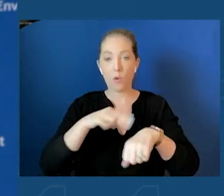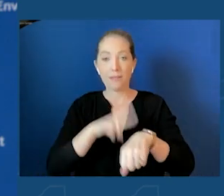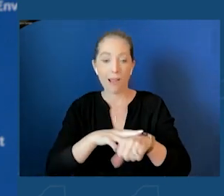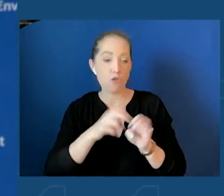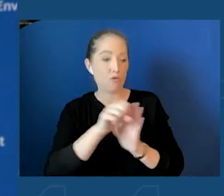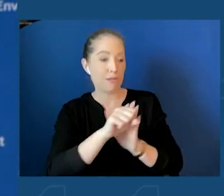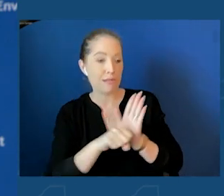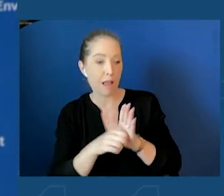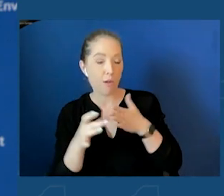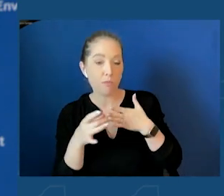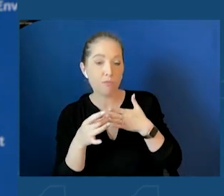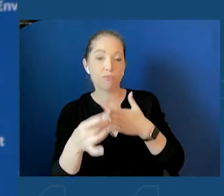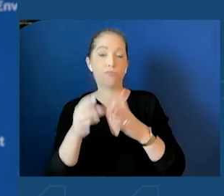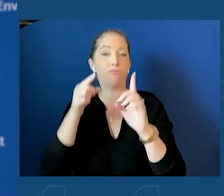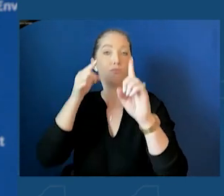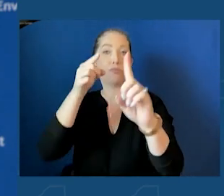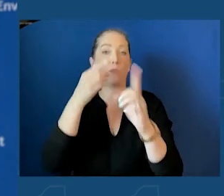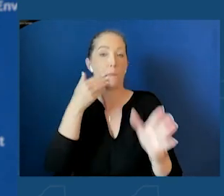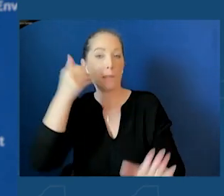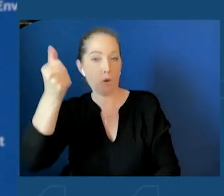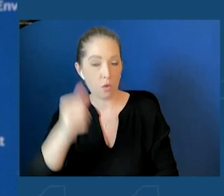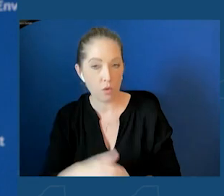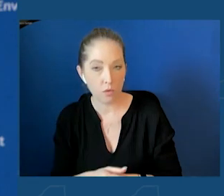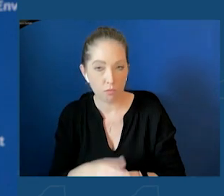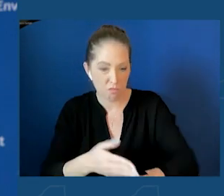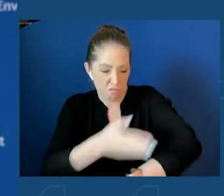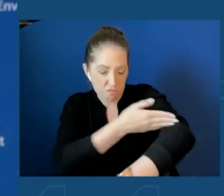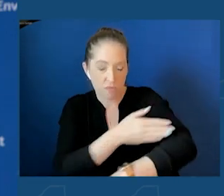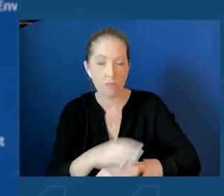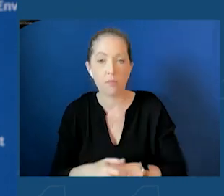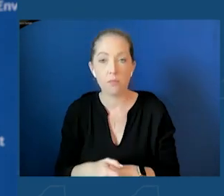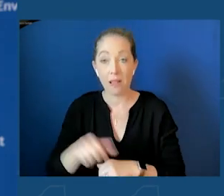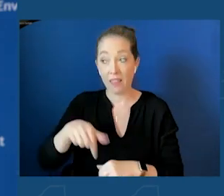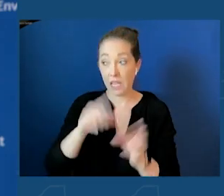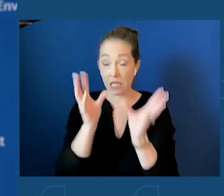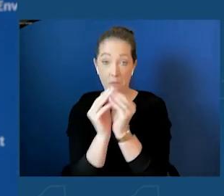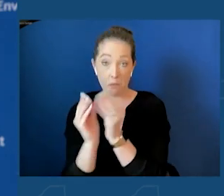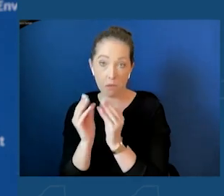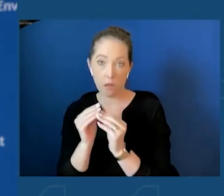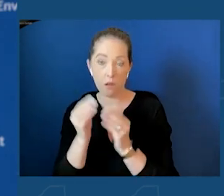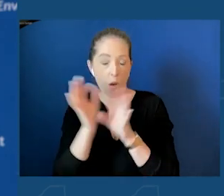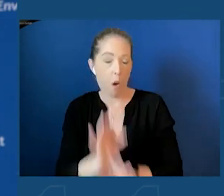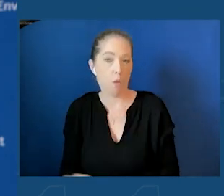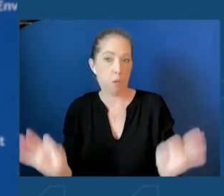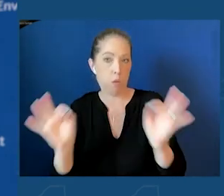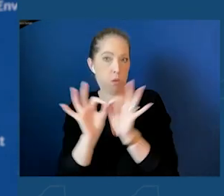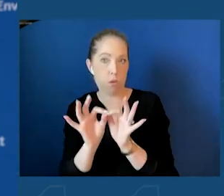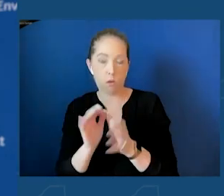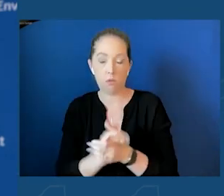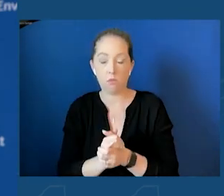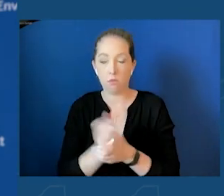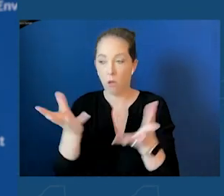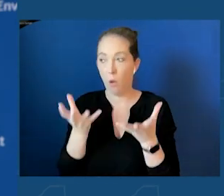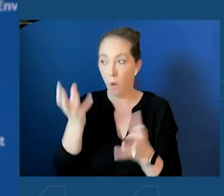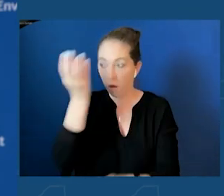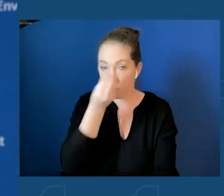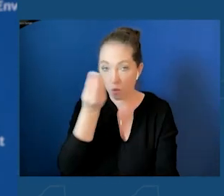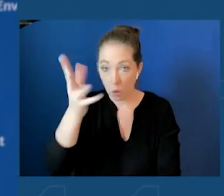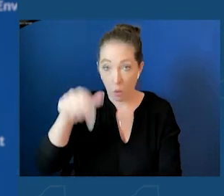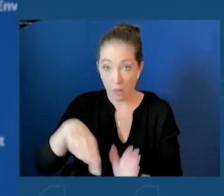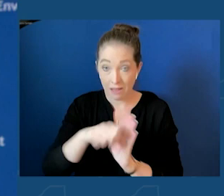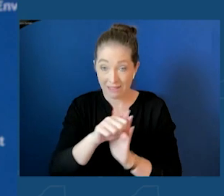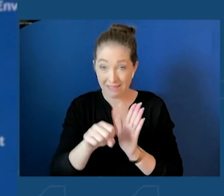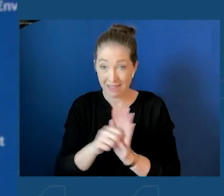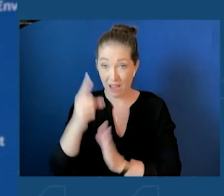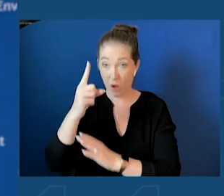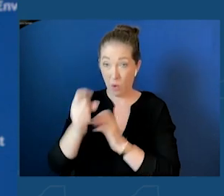our children. So these sessions are pivotal. They're critically important. And I want to say that we passed in this state just a year and a half,